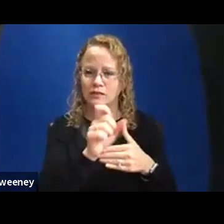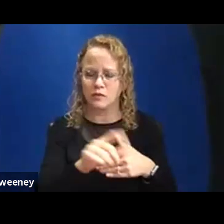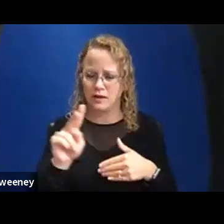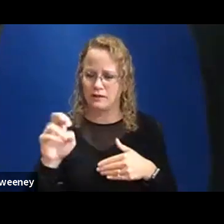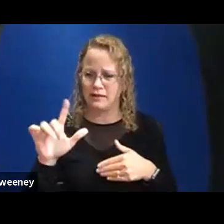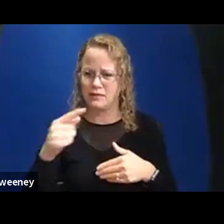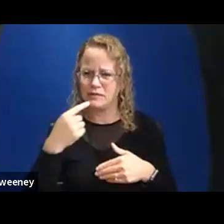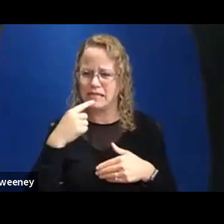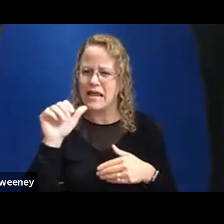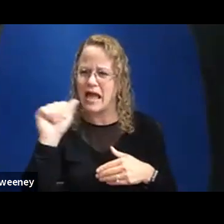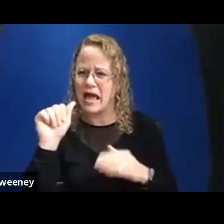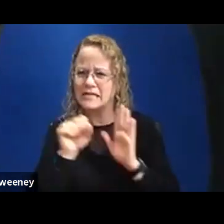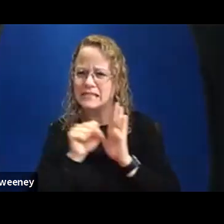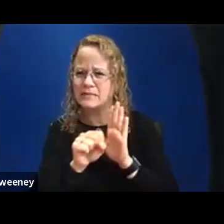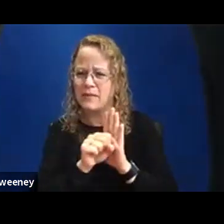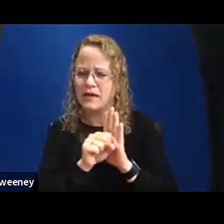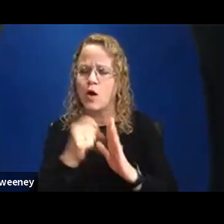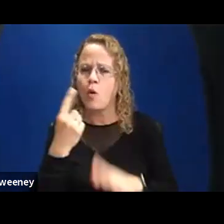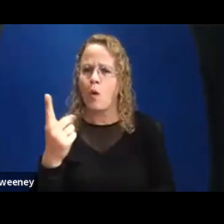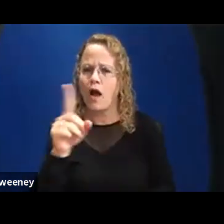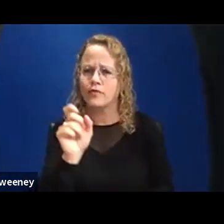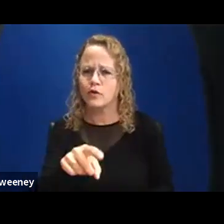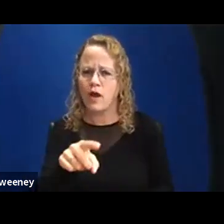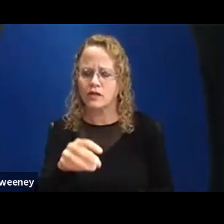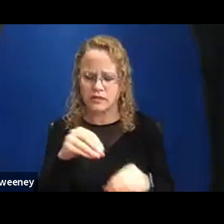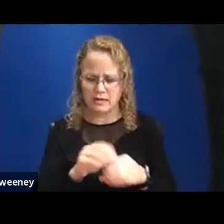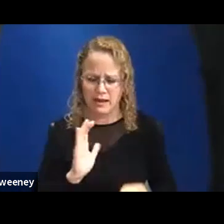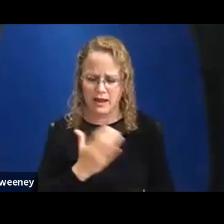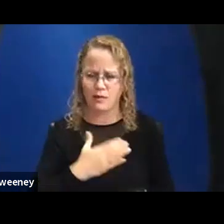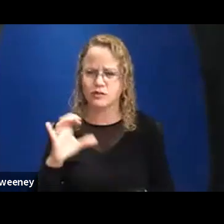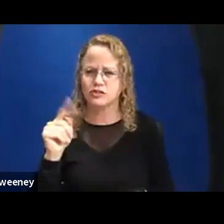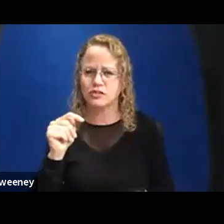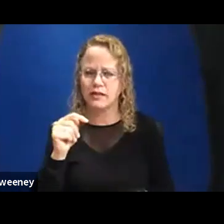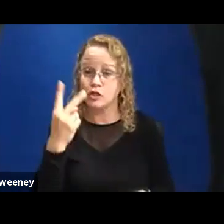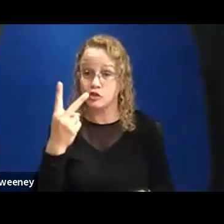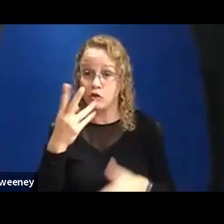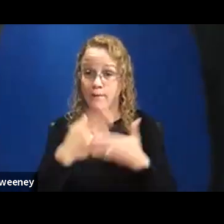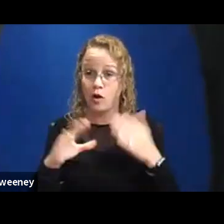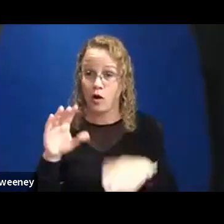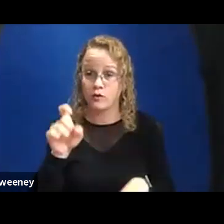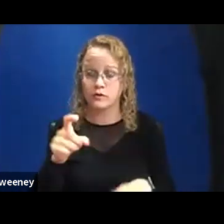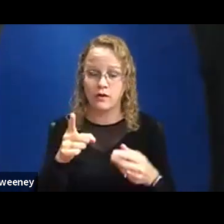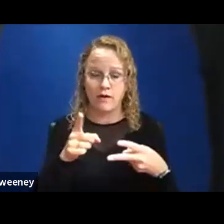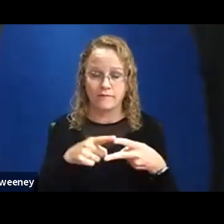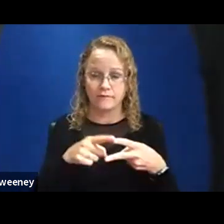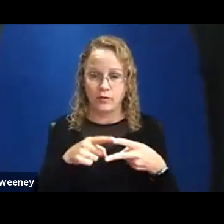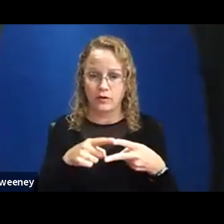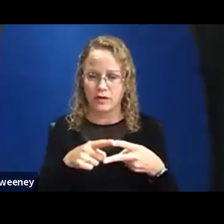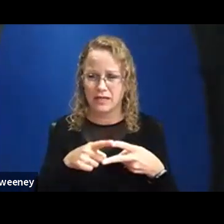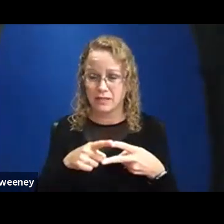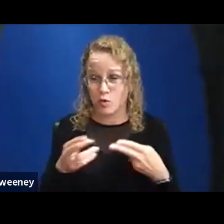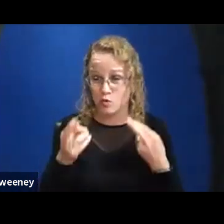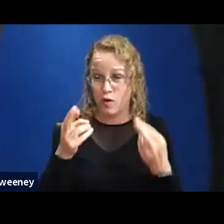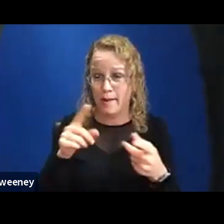being asymptomatic. One of the questions that we have in our chat it's actually a two-part question. First one being, is it recommended